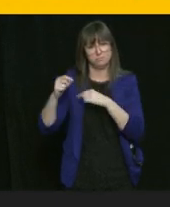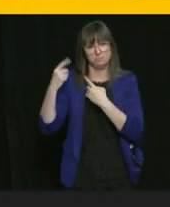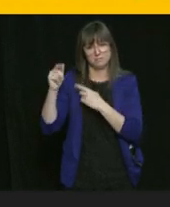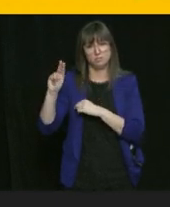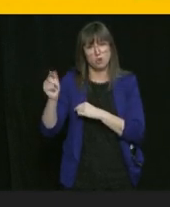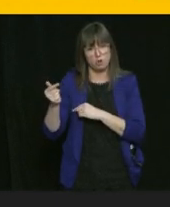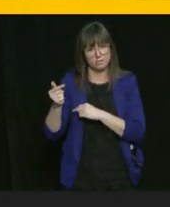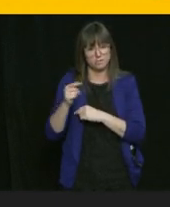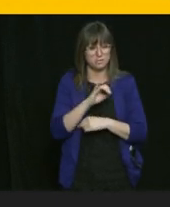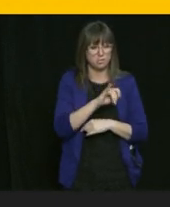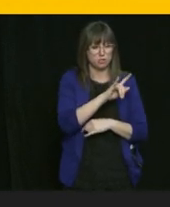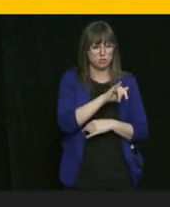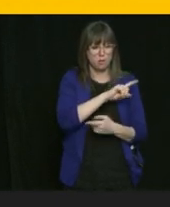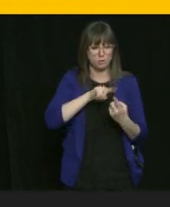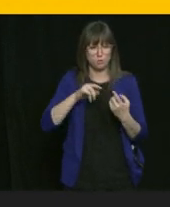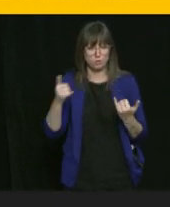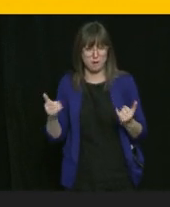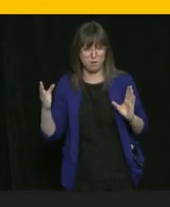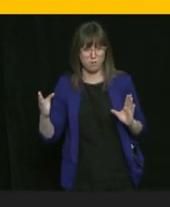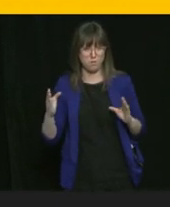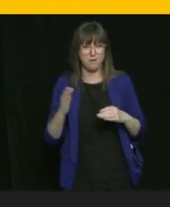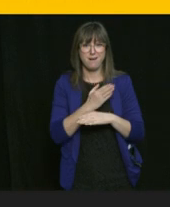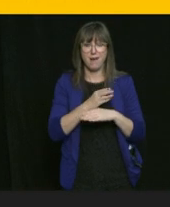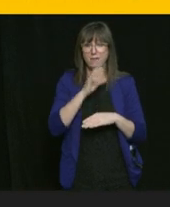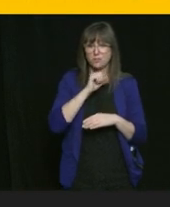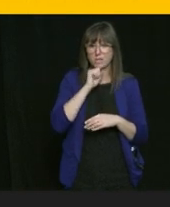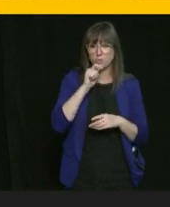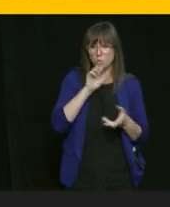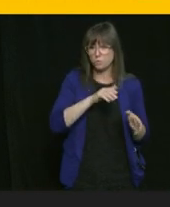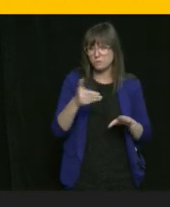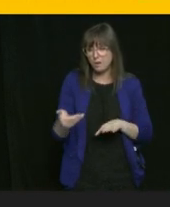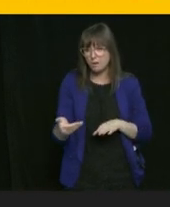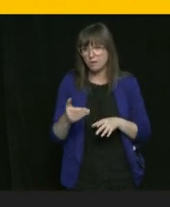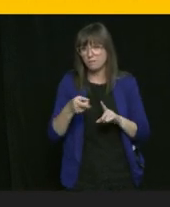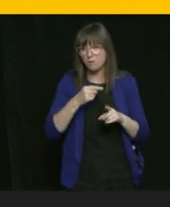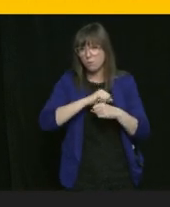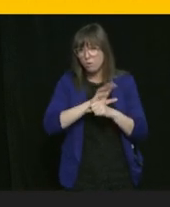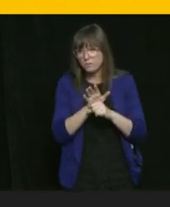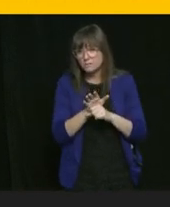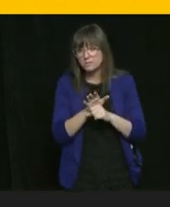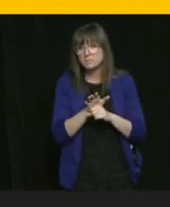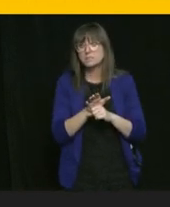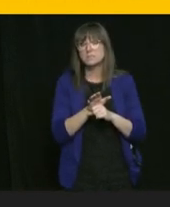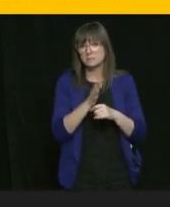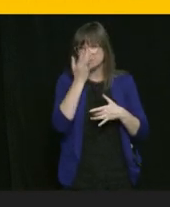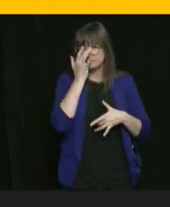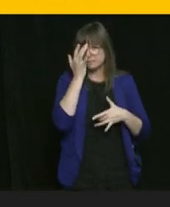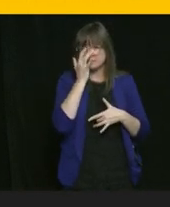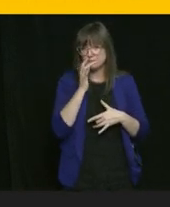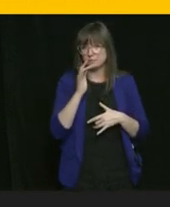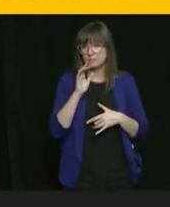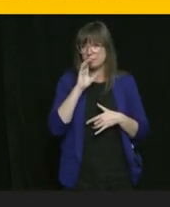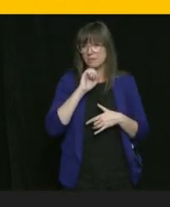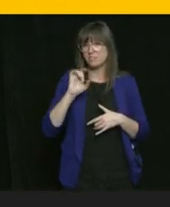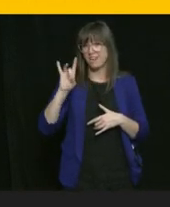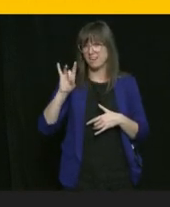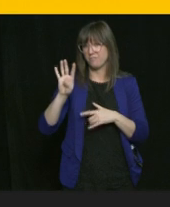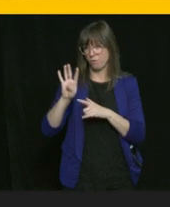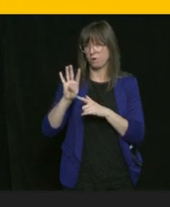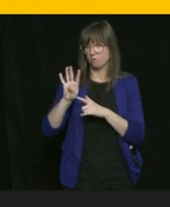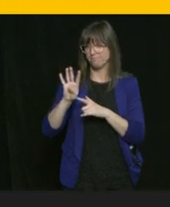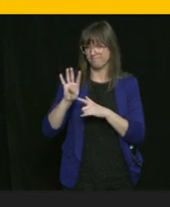From July to present, the average age of death for people dying due to COVID-19 related illness is 84 years in